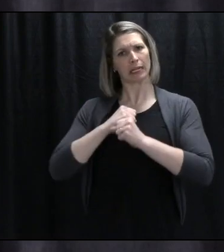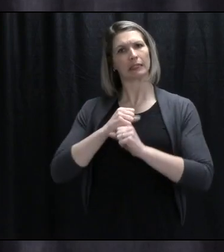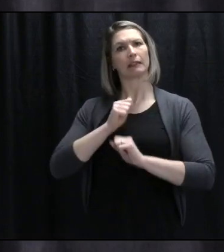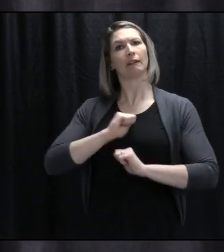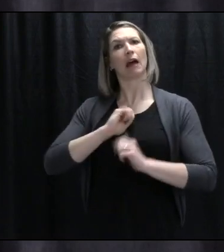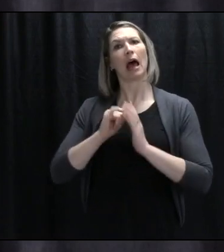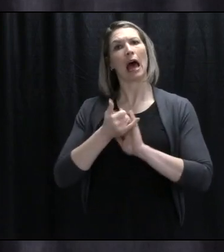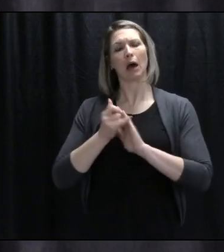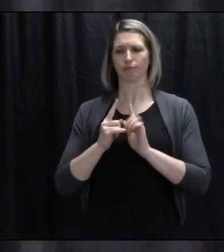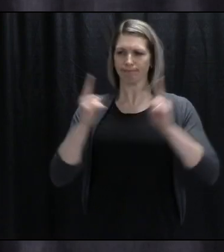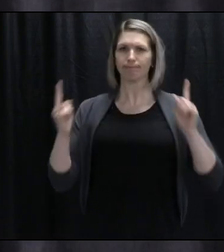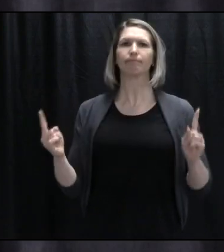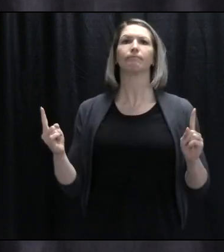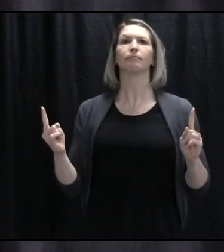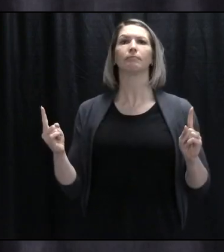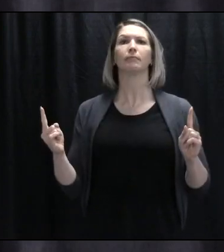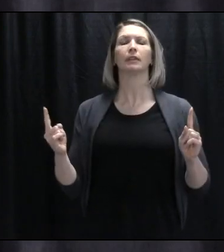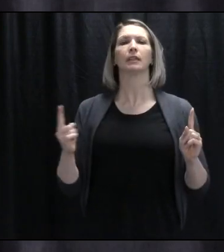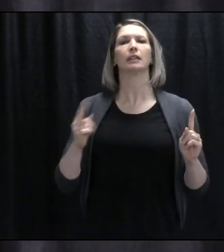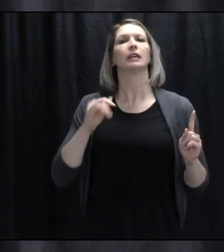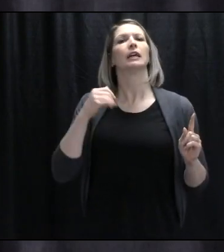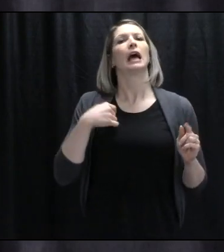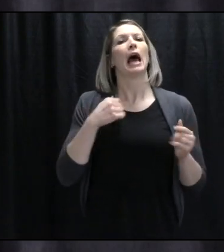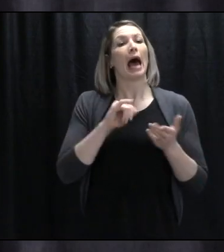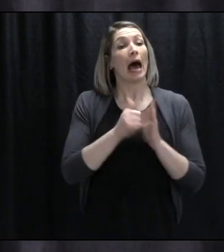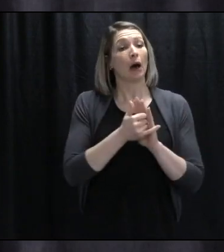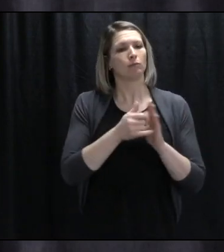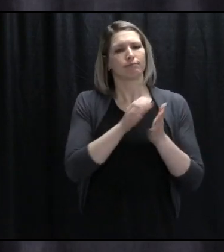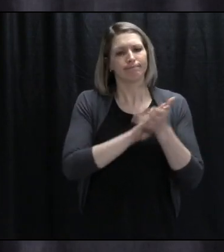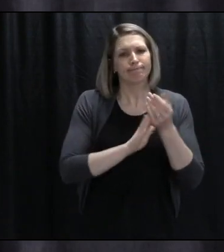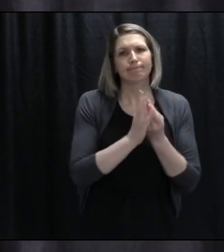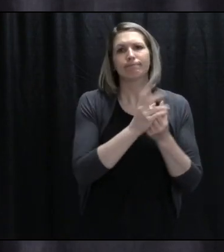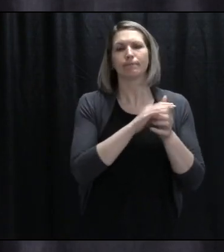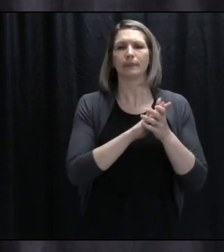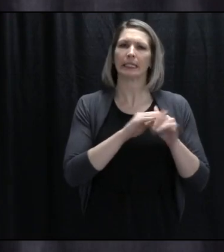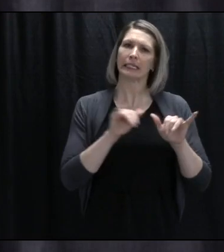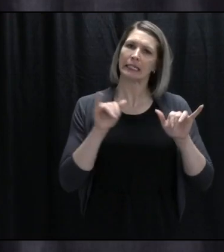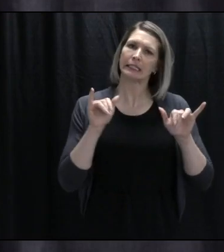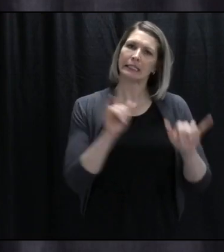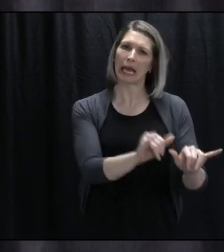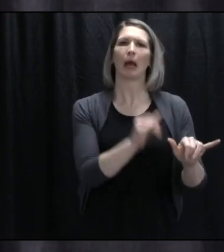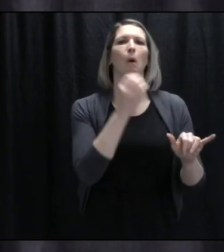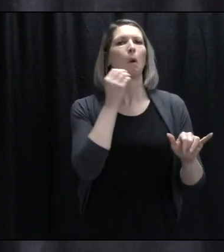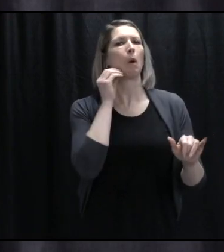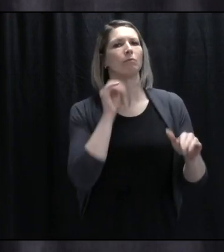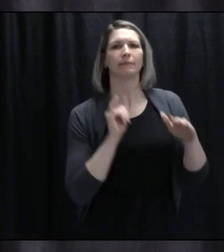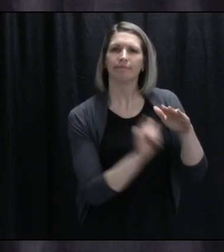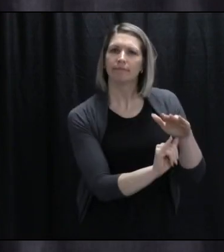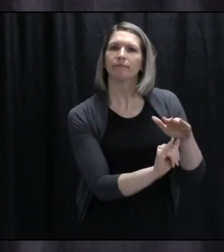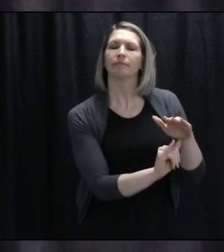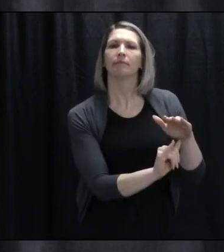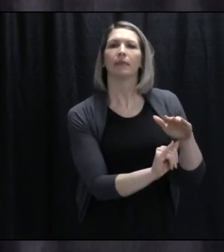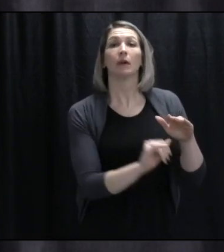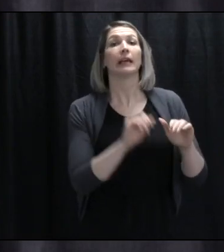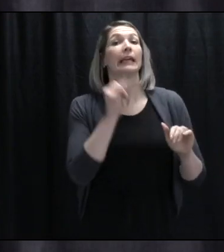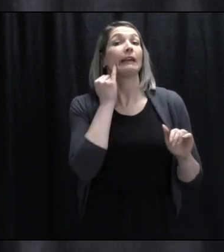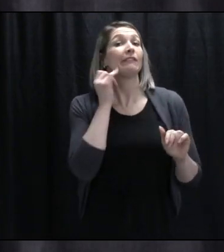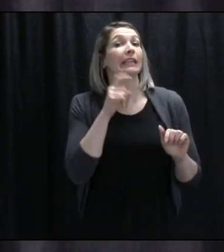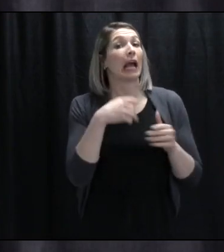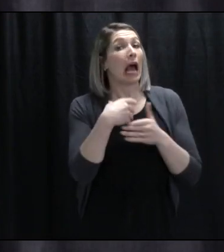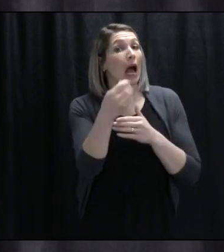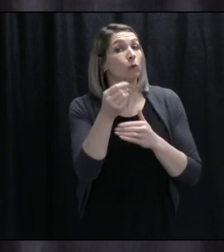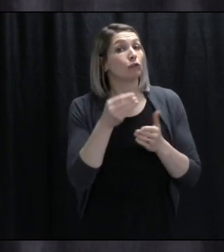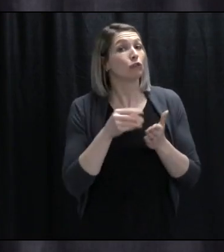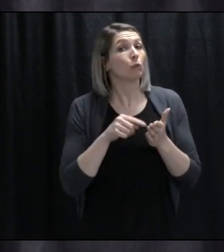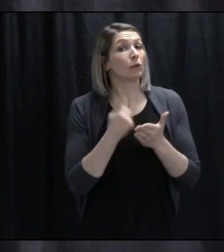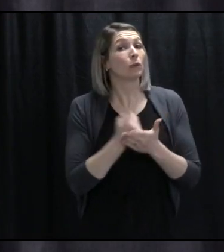isolation. You can still protect yourself through proper hand washing and staying at home unless it is essential to go out.